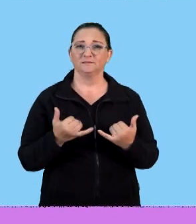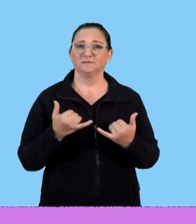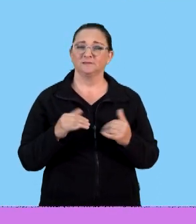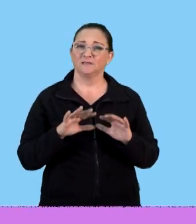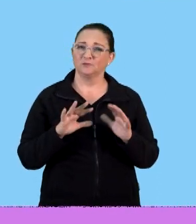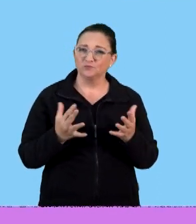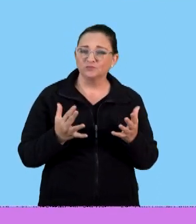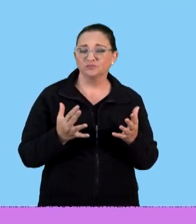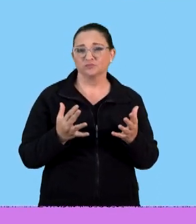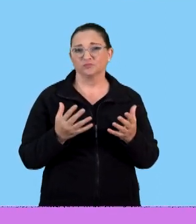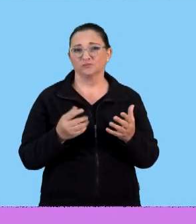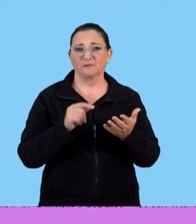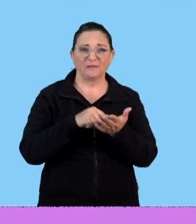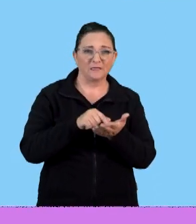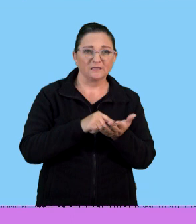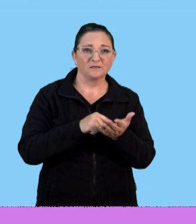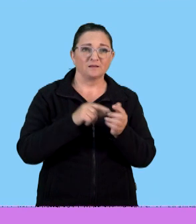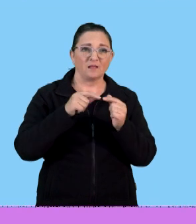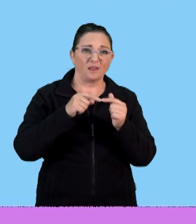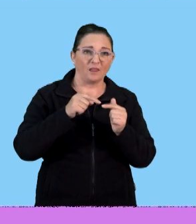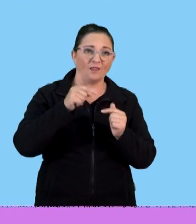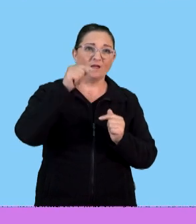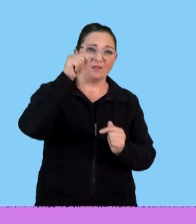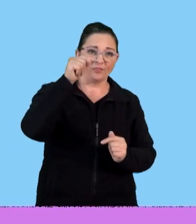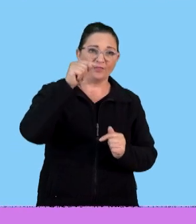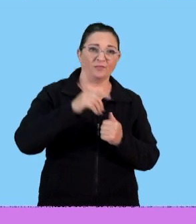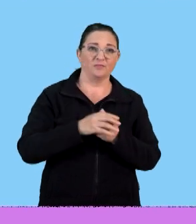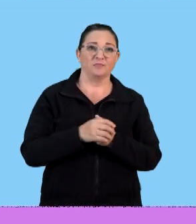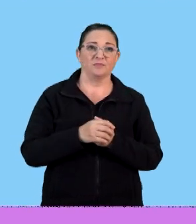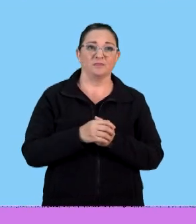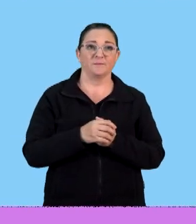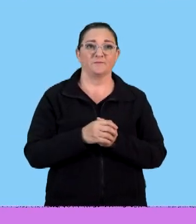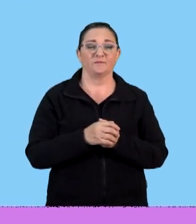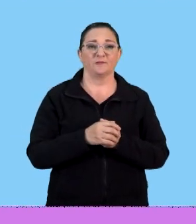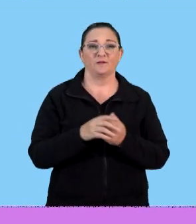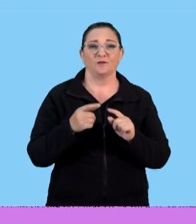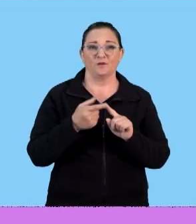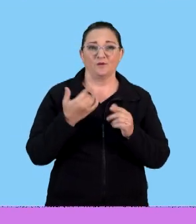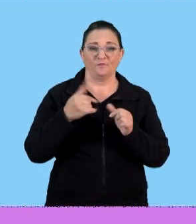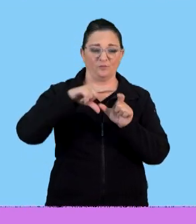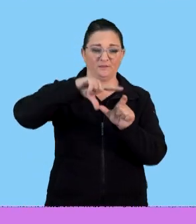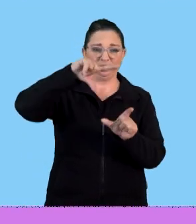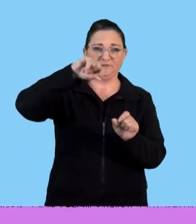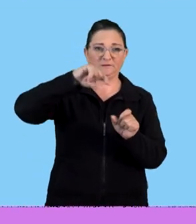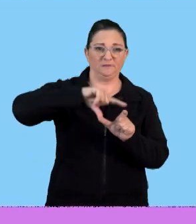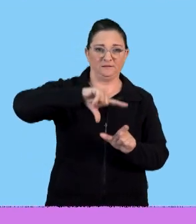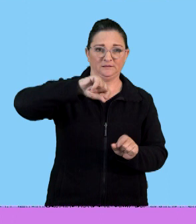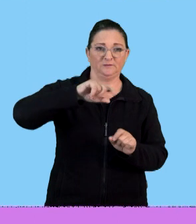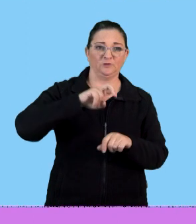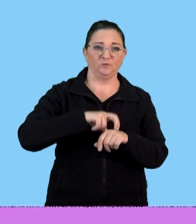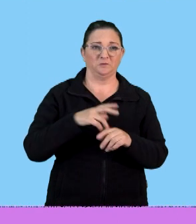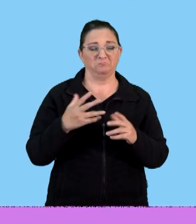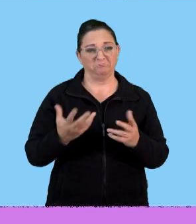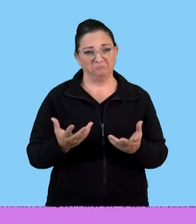idea. So what is it that we need to calculate? The length of these 2 glass panel